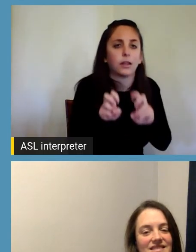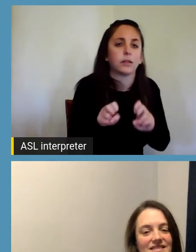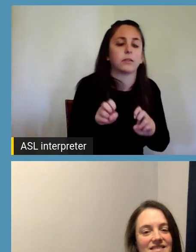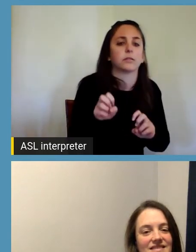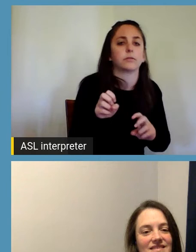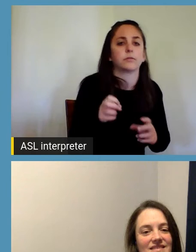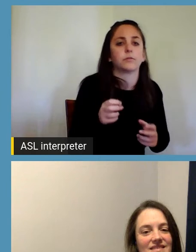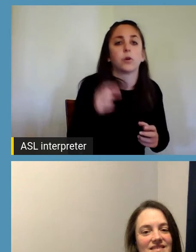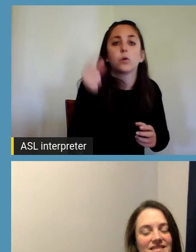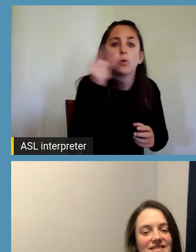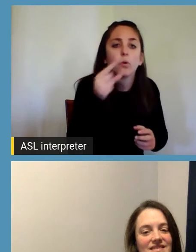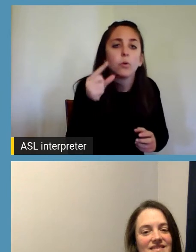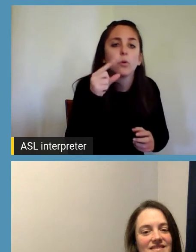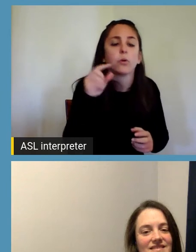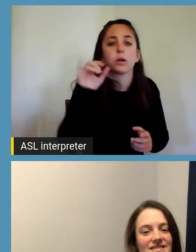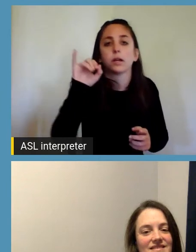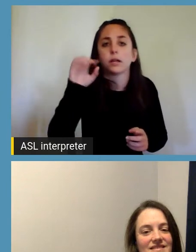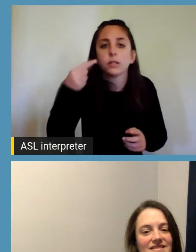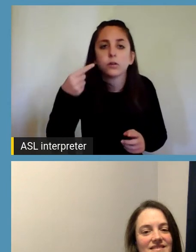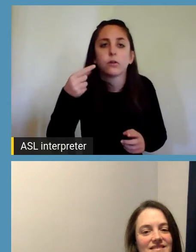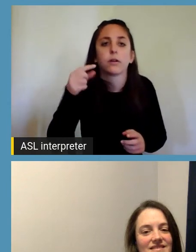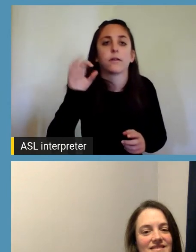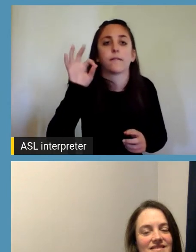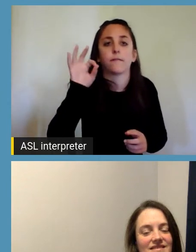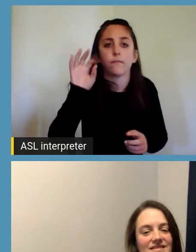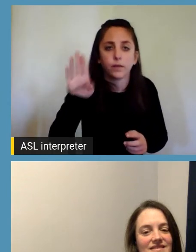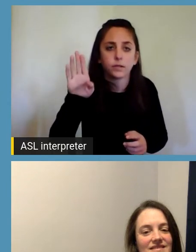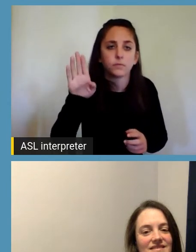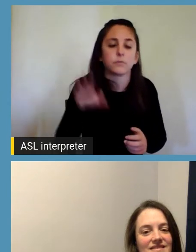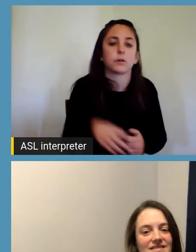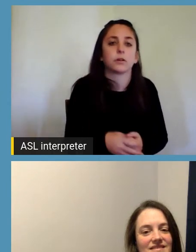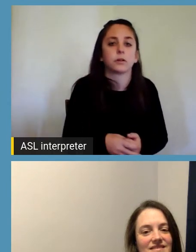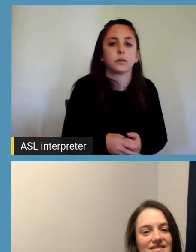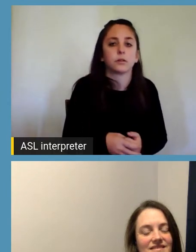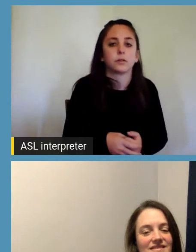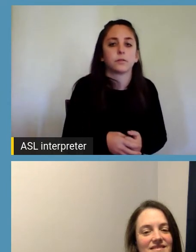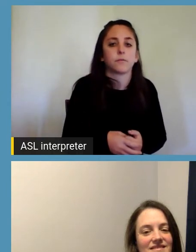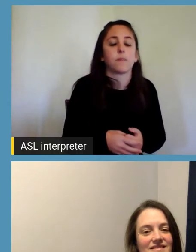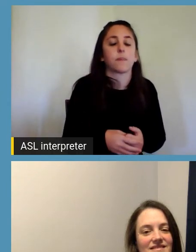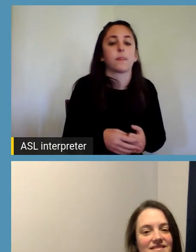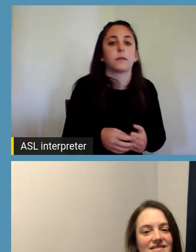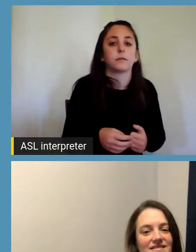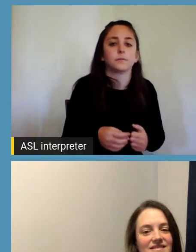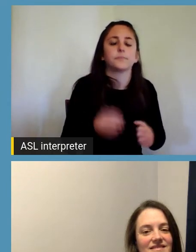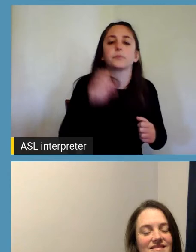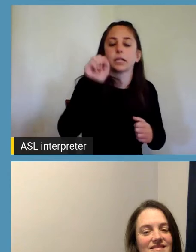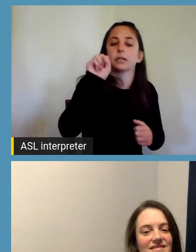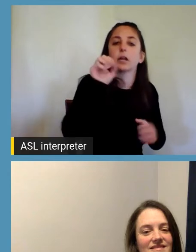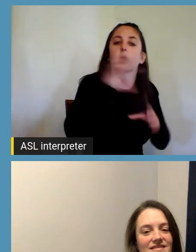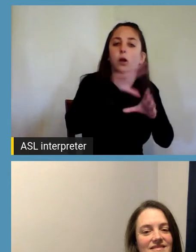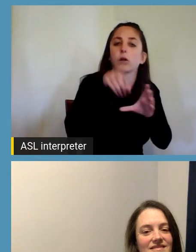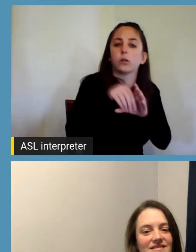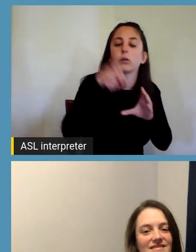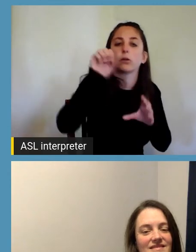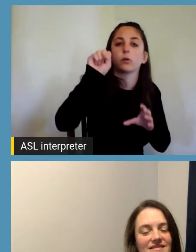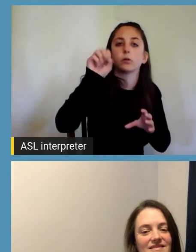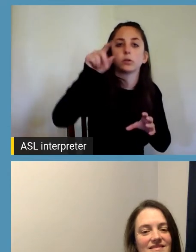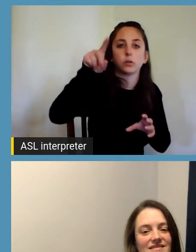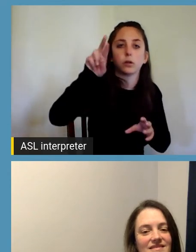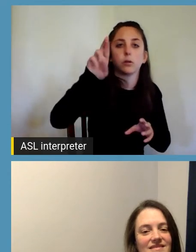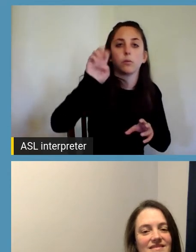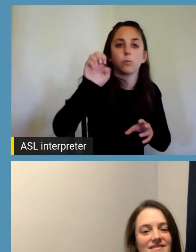get from Instagram Insights, Facebook, and then I pull it out into the spreadsheet, that template that I'll be sharing.